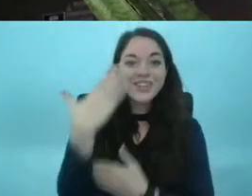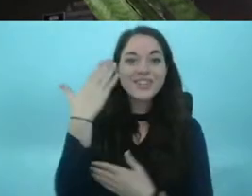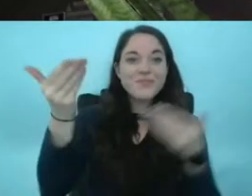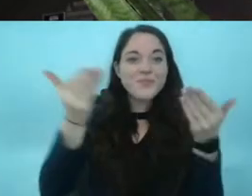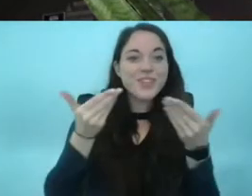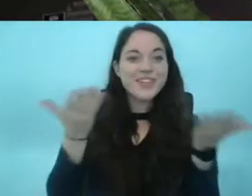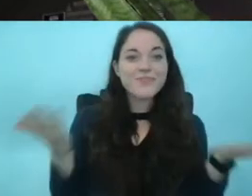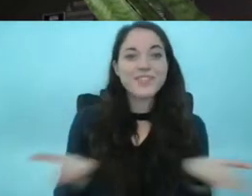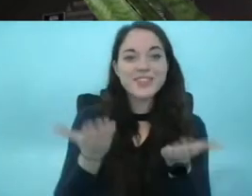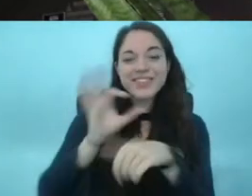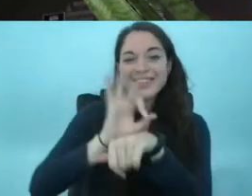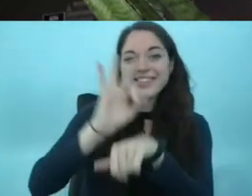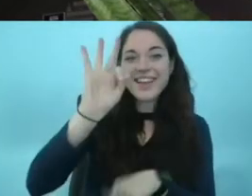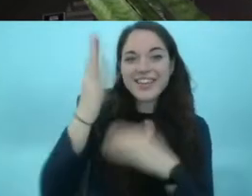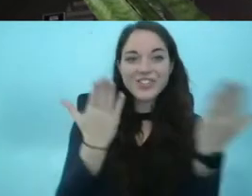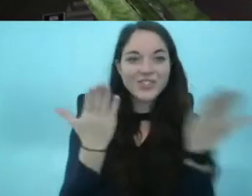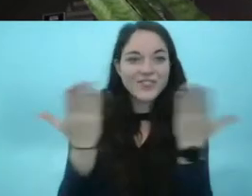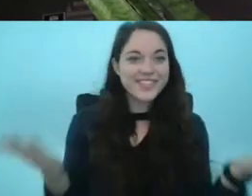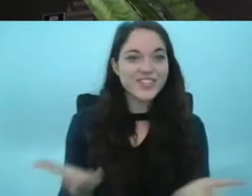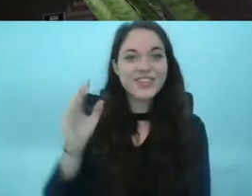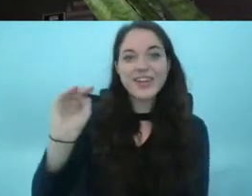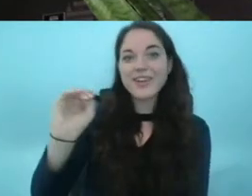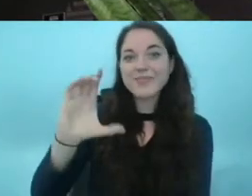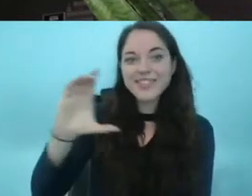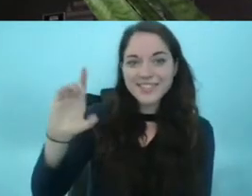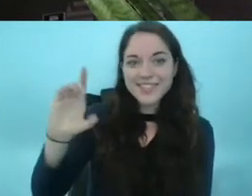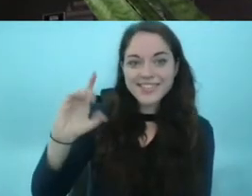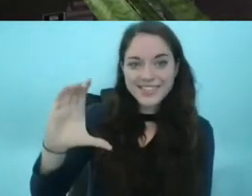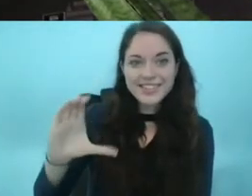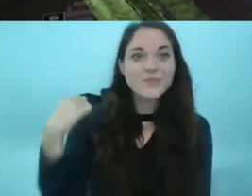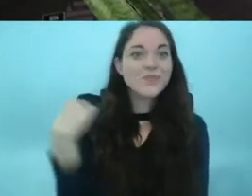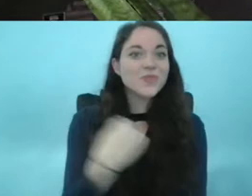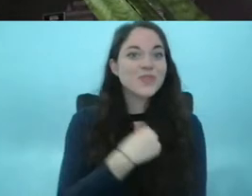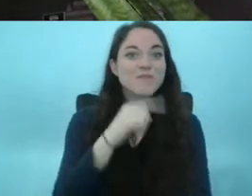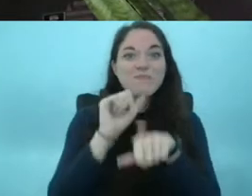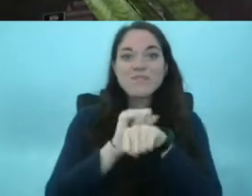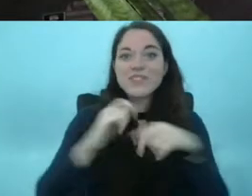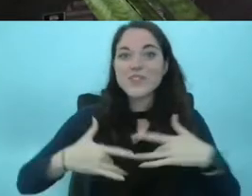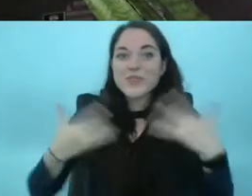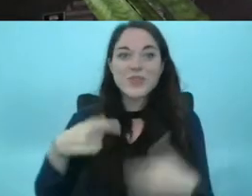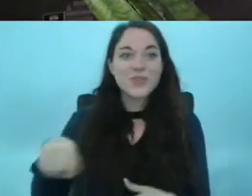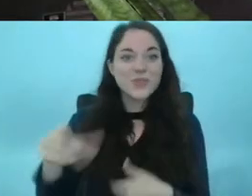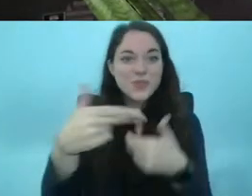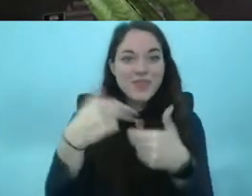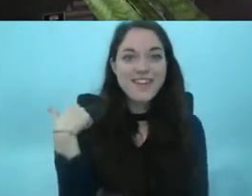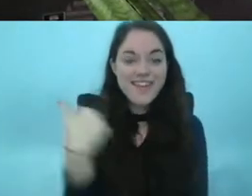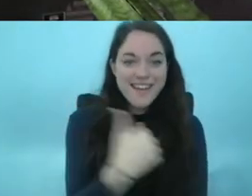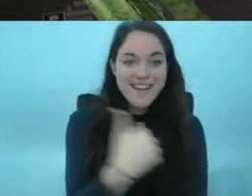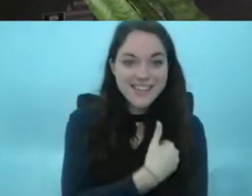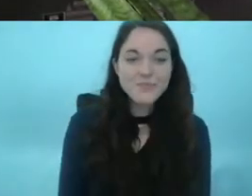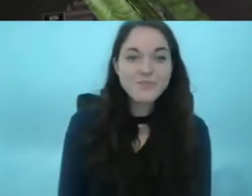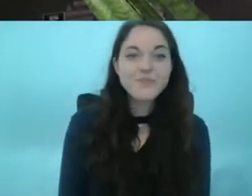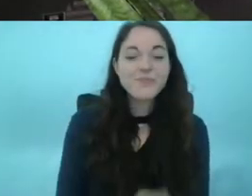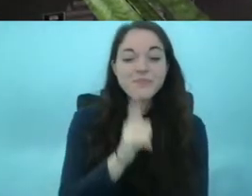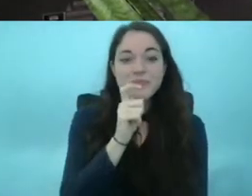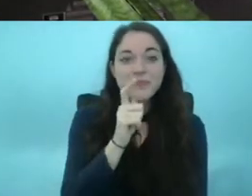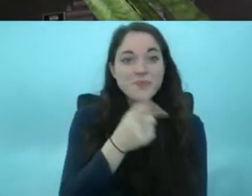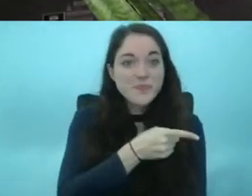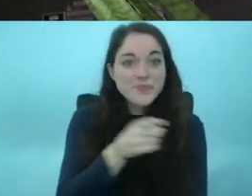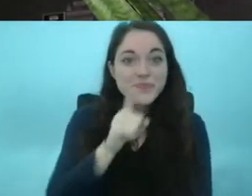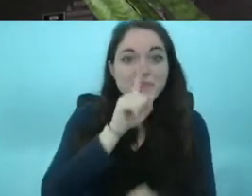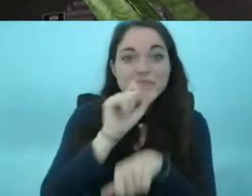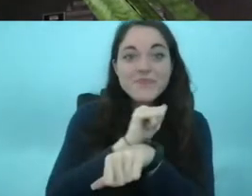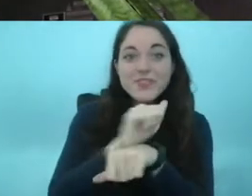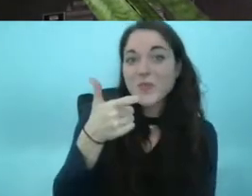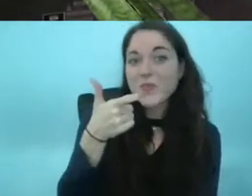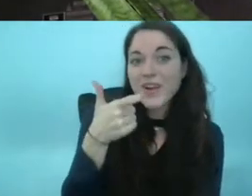welcome you to our 9 o'clock service here at MCCDC. We are so glad you're here with us. And those of you who are tuning